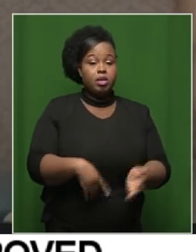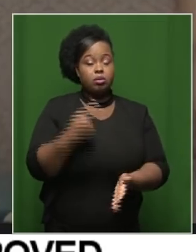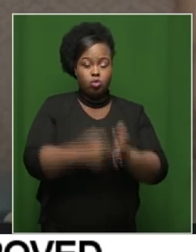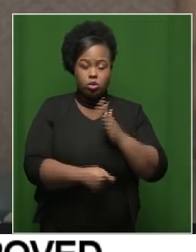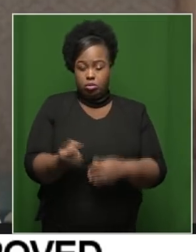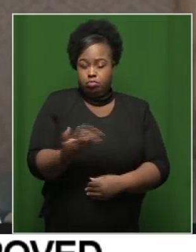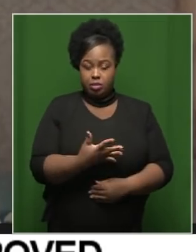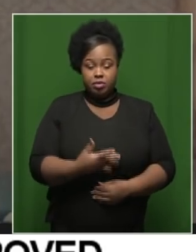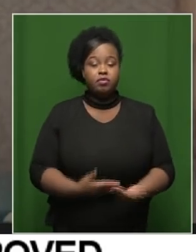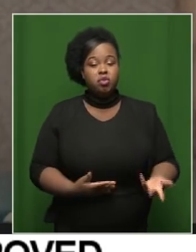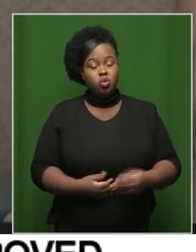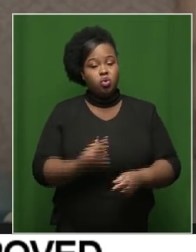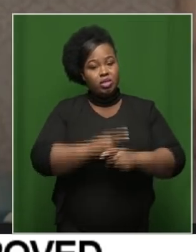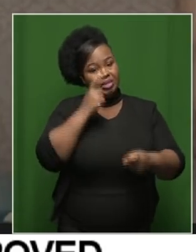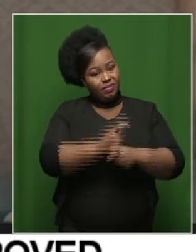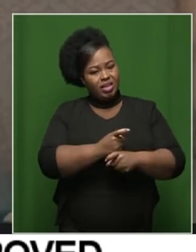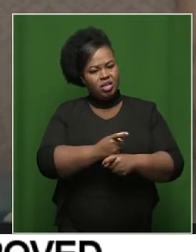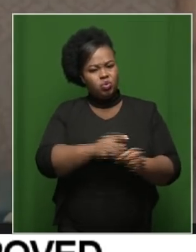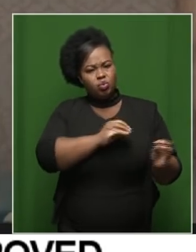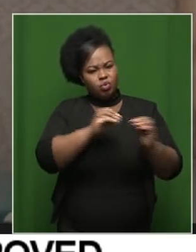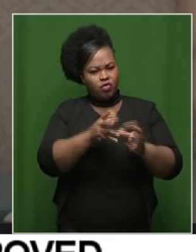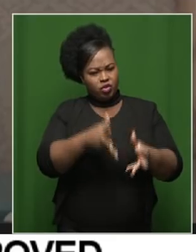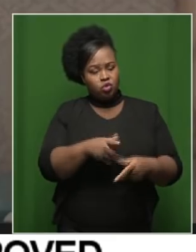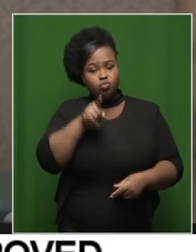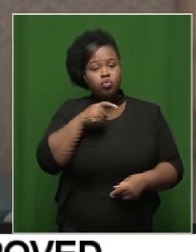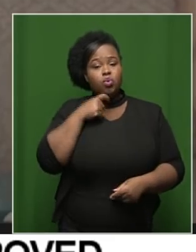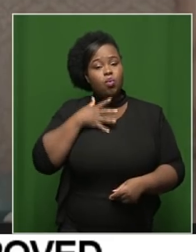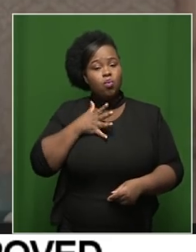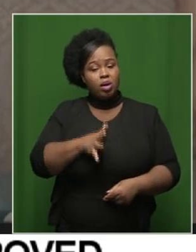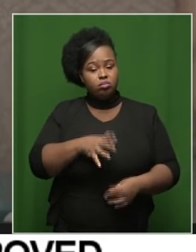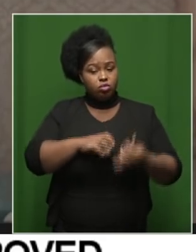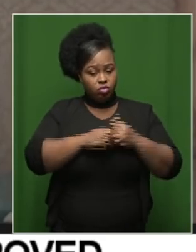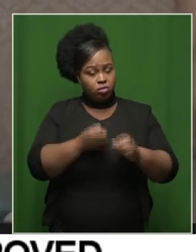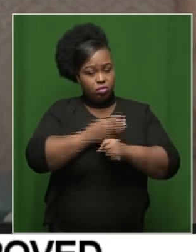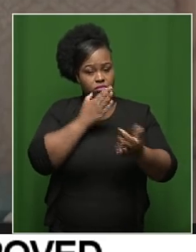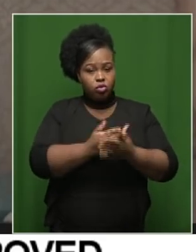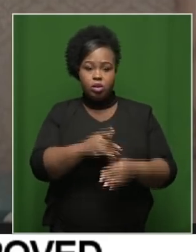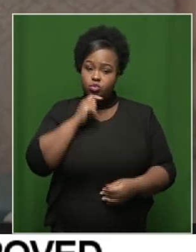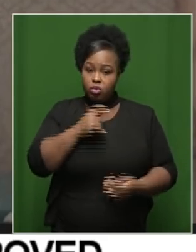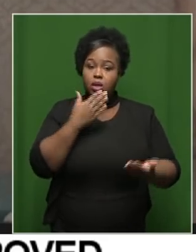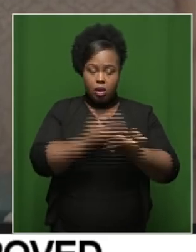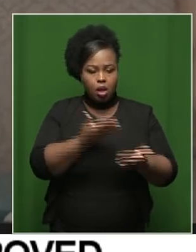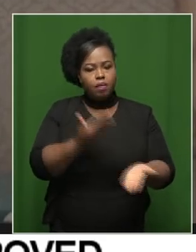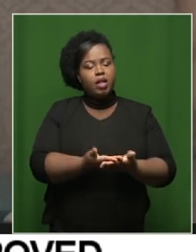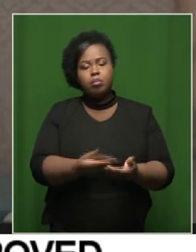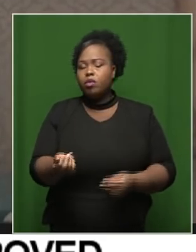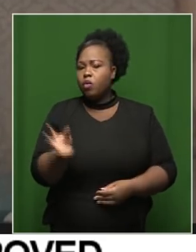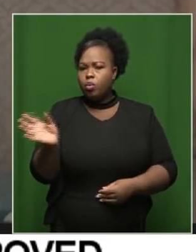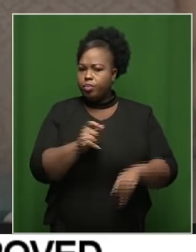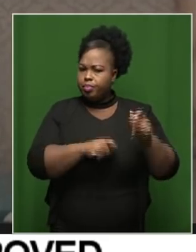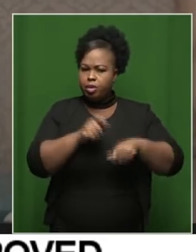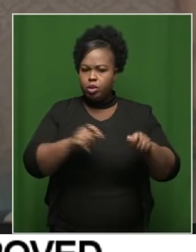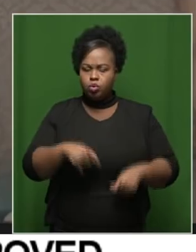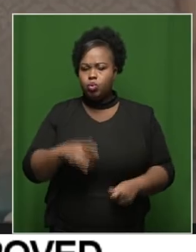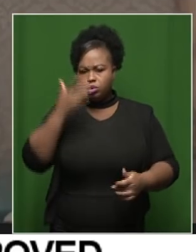it's too difficult to move it that way. So you want to try and make sure that it is available for use for